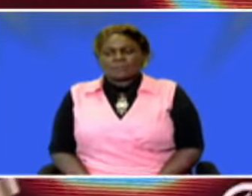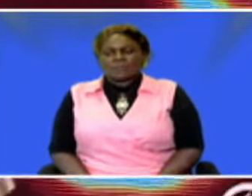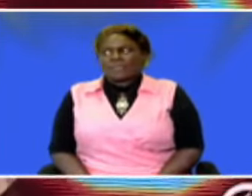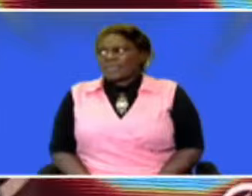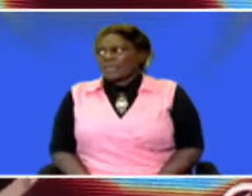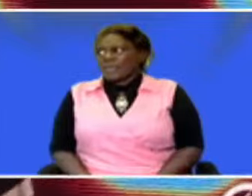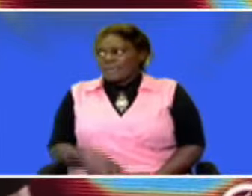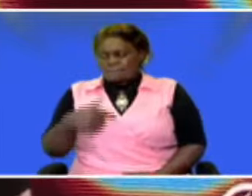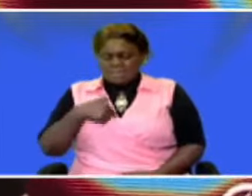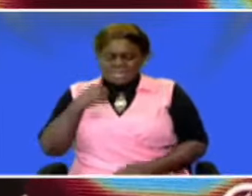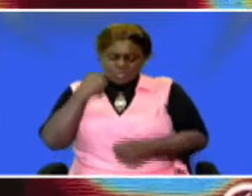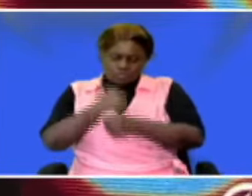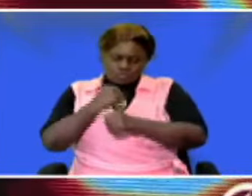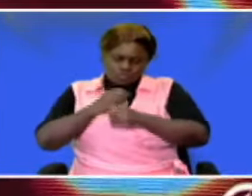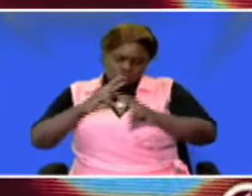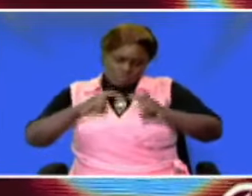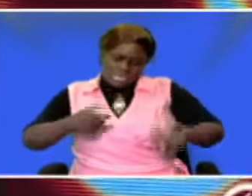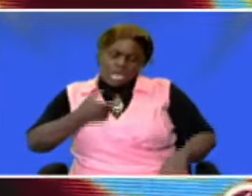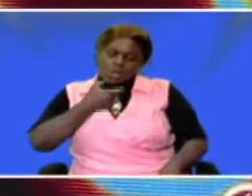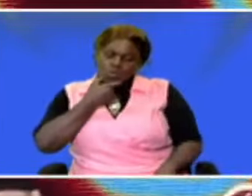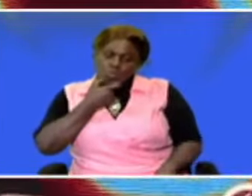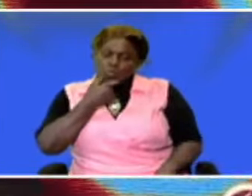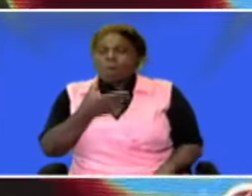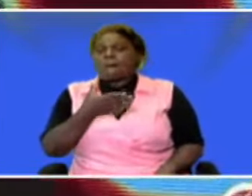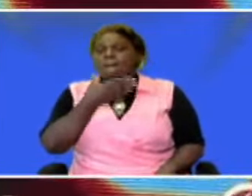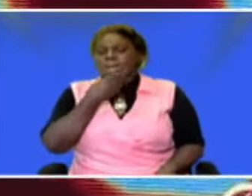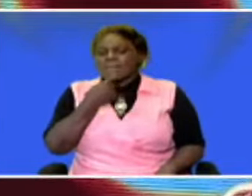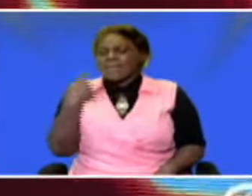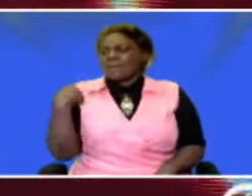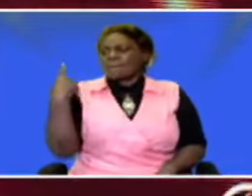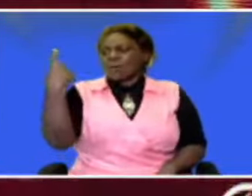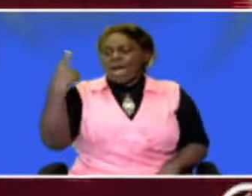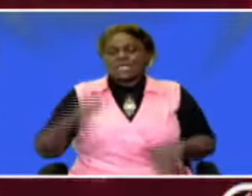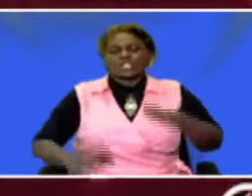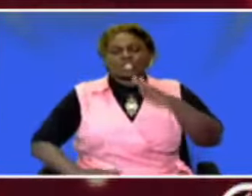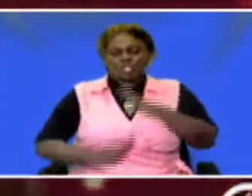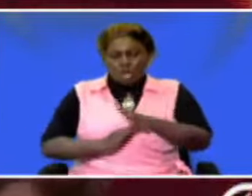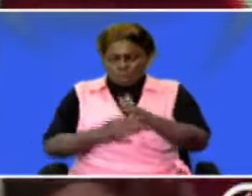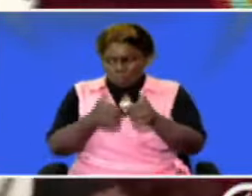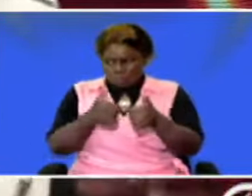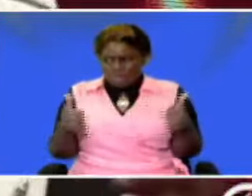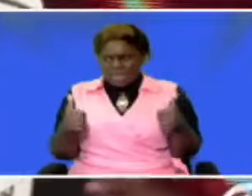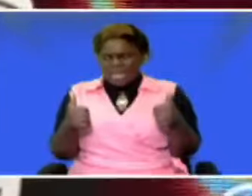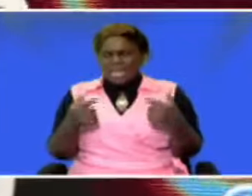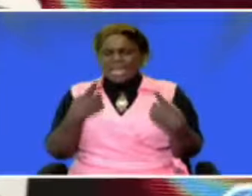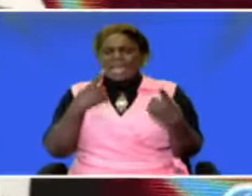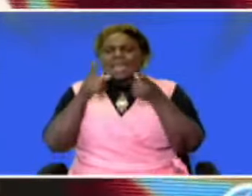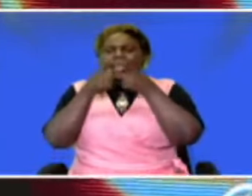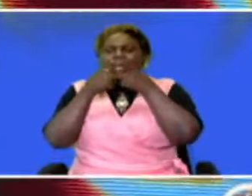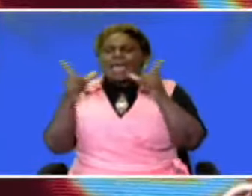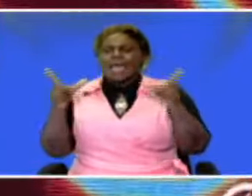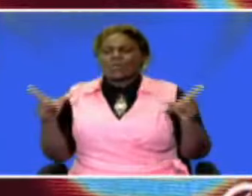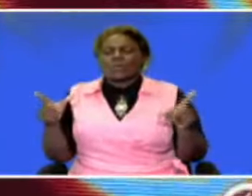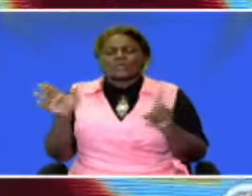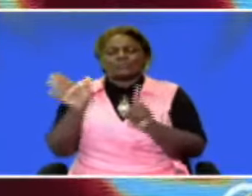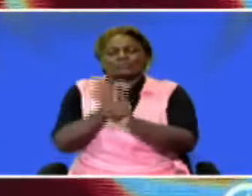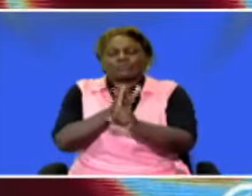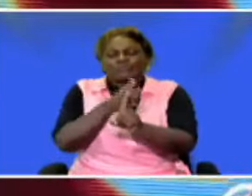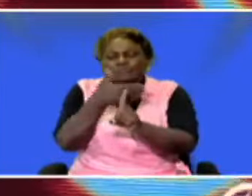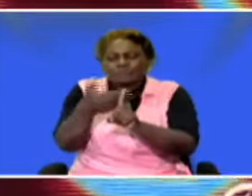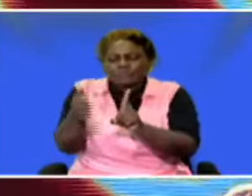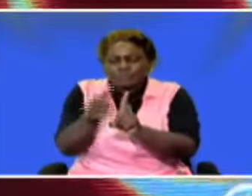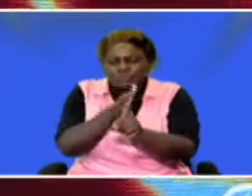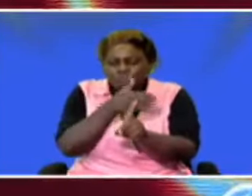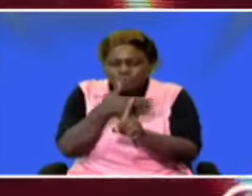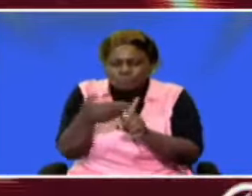Then I did my research, I realized Luo men, the number one thing that sells us is the accent. Ladies, any